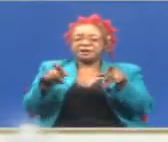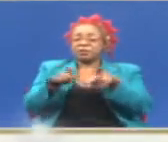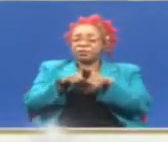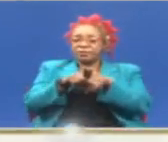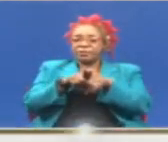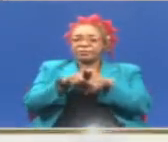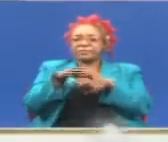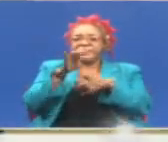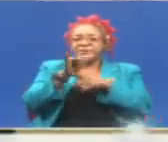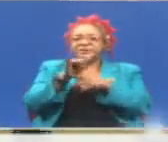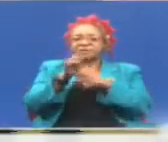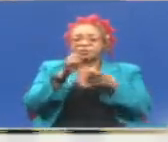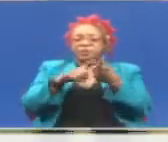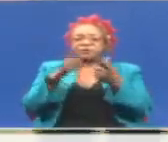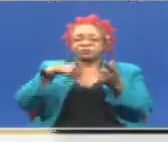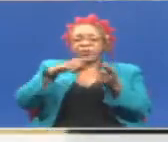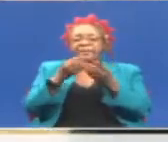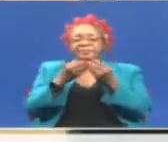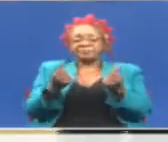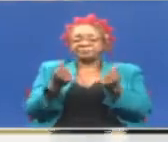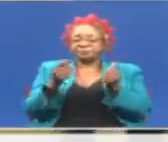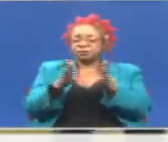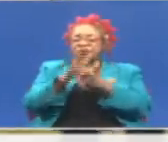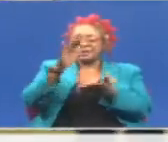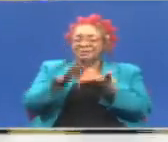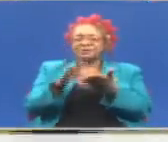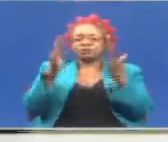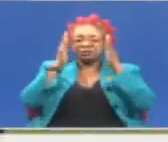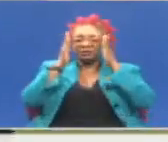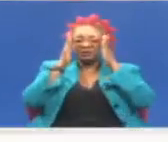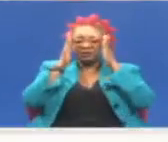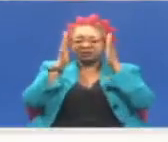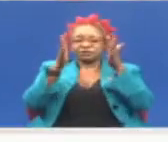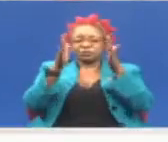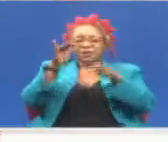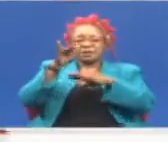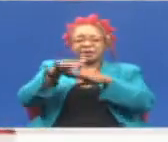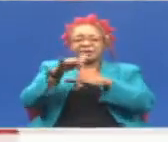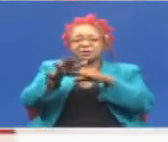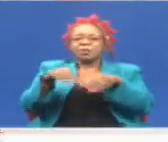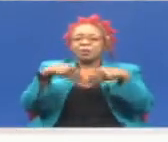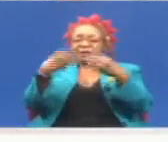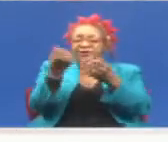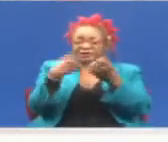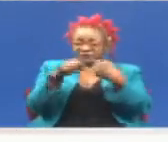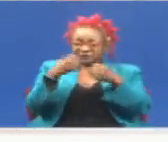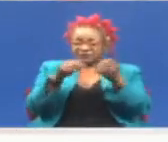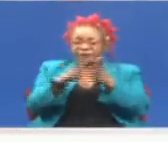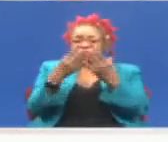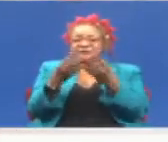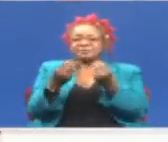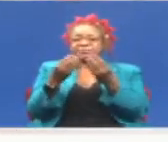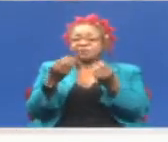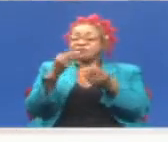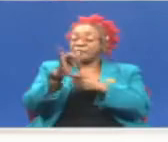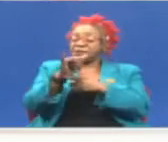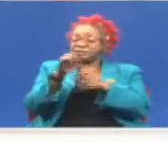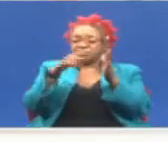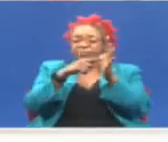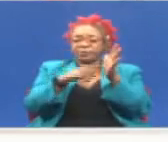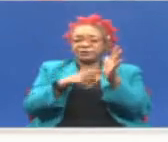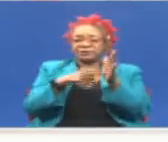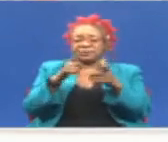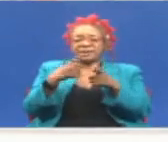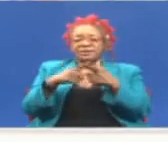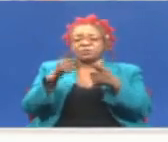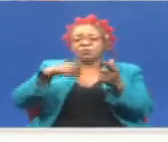very big progress. Lost concentration very, very early into the match. Gave them an opportunity for a simple tap-in. And from that point henceforth, we